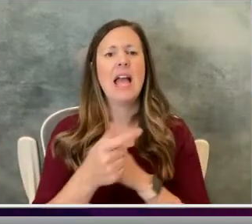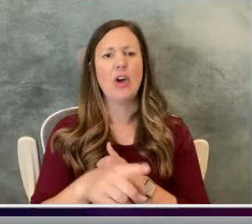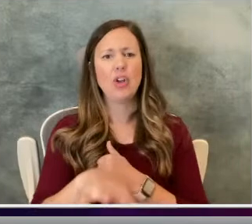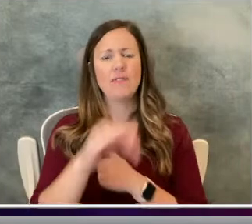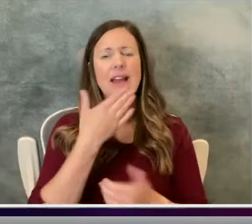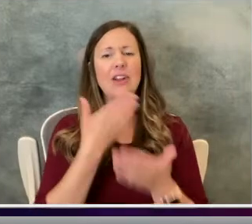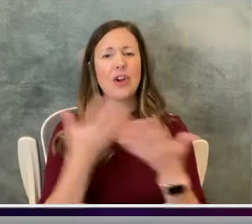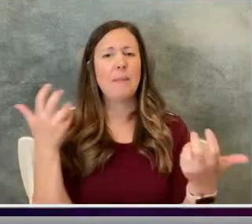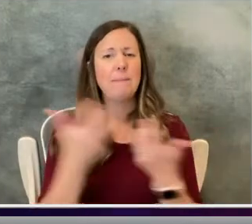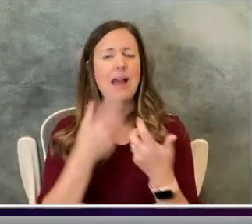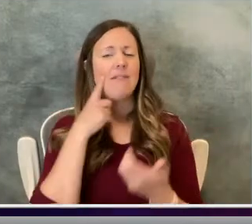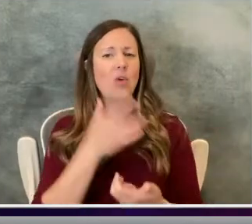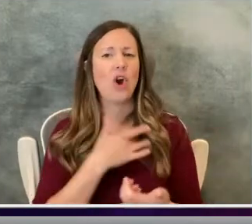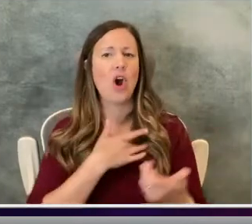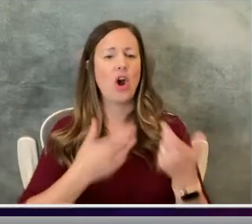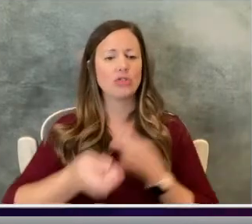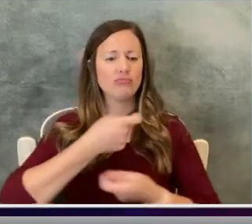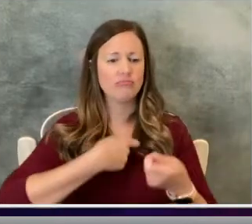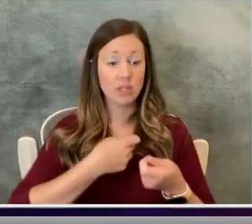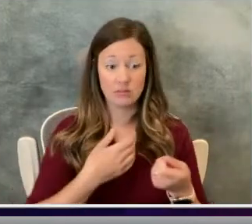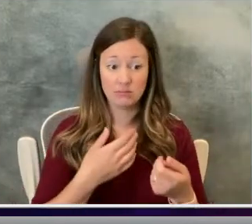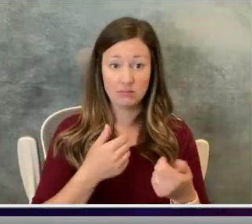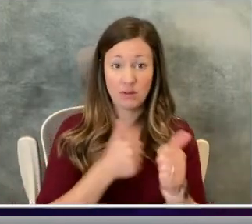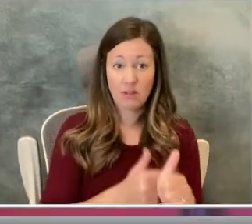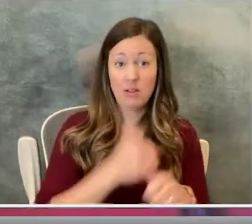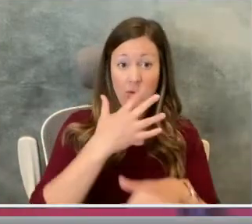you go by blood type, age, the health of that person?